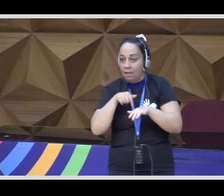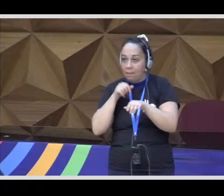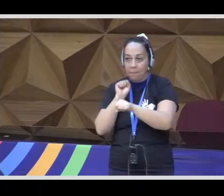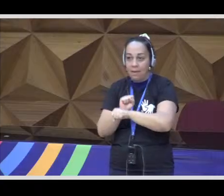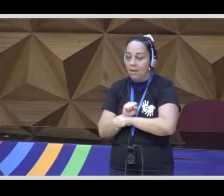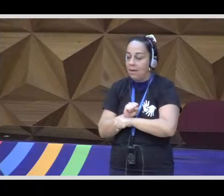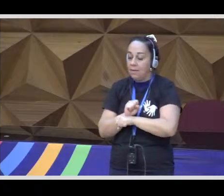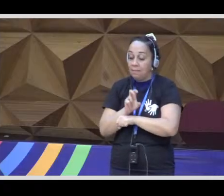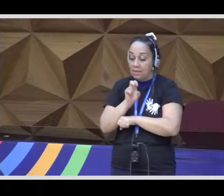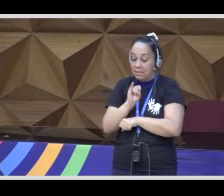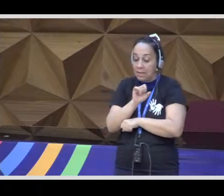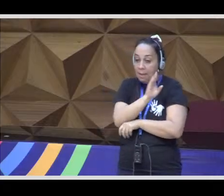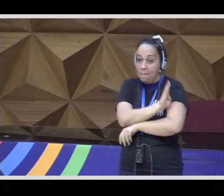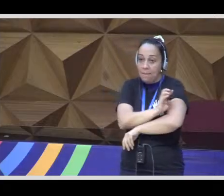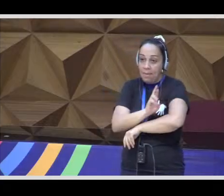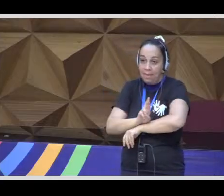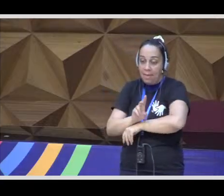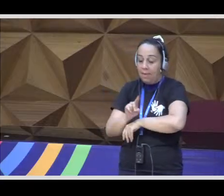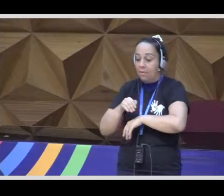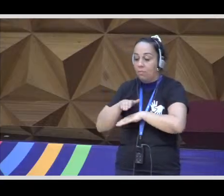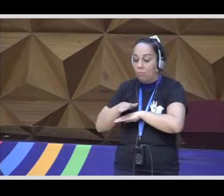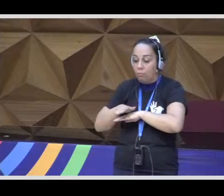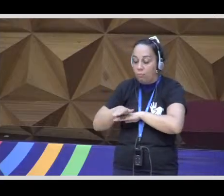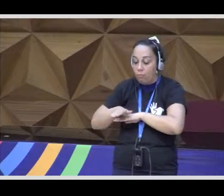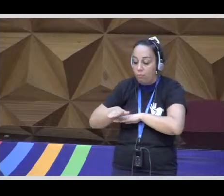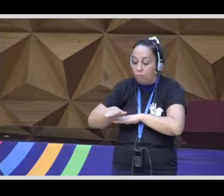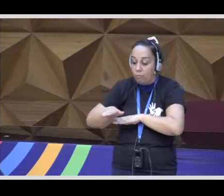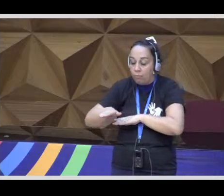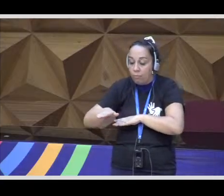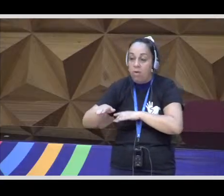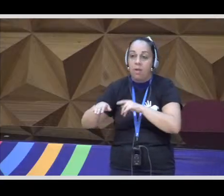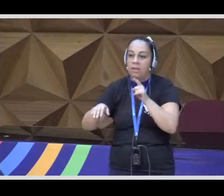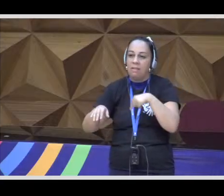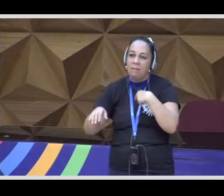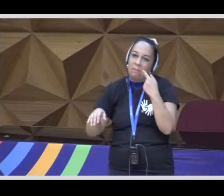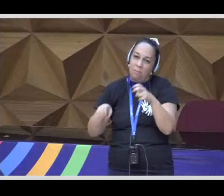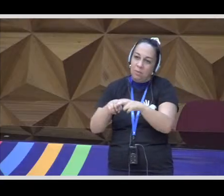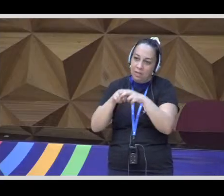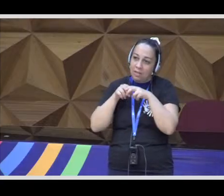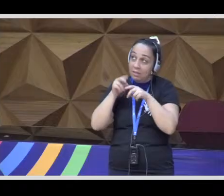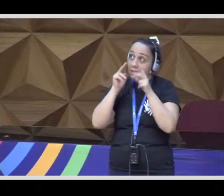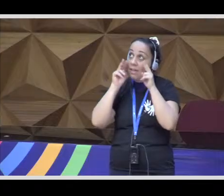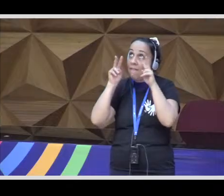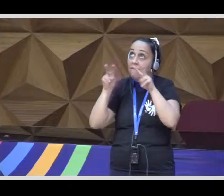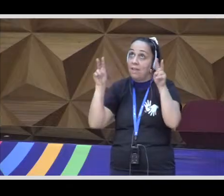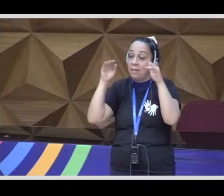But and you don't get sick in that situation, really. The sickness comes when you're